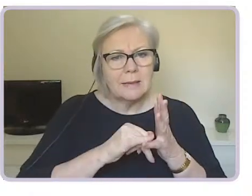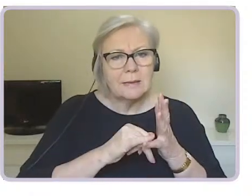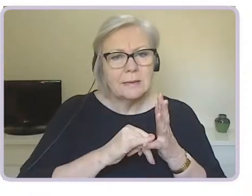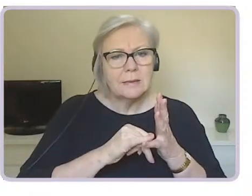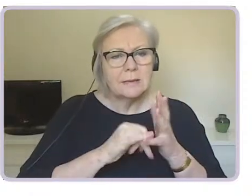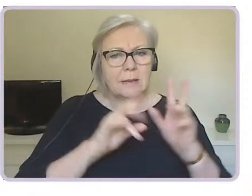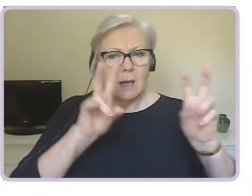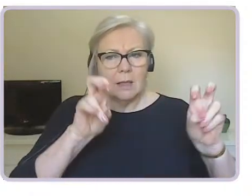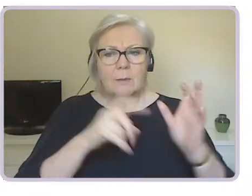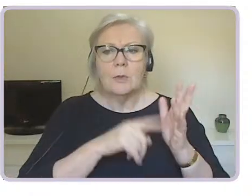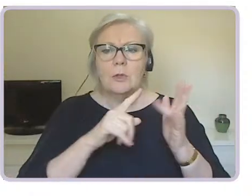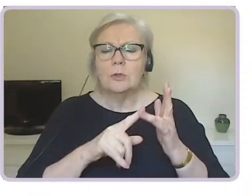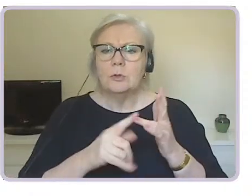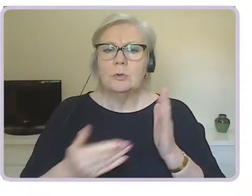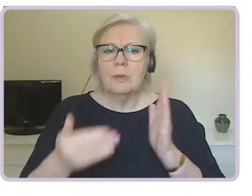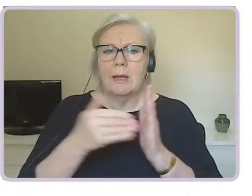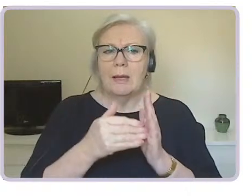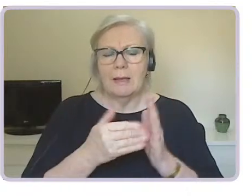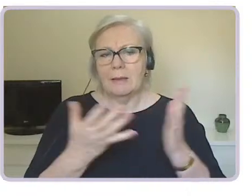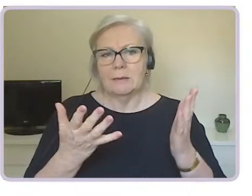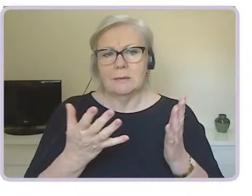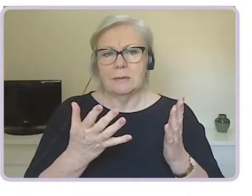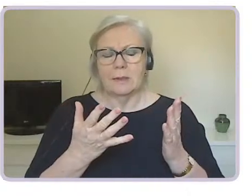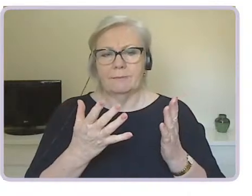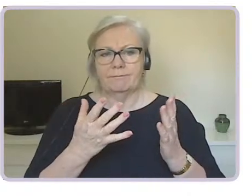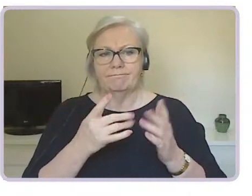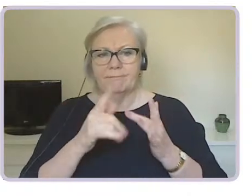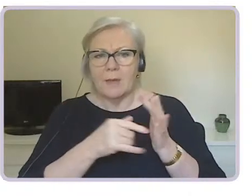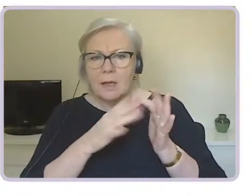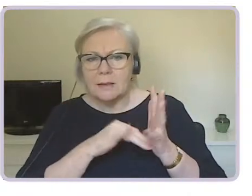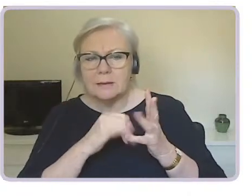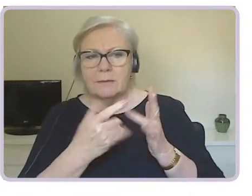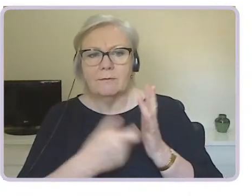to include people with disabilities as a